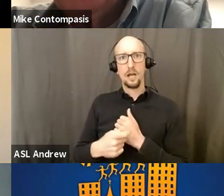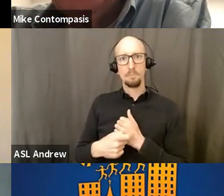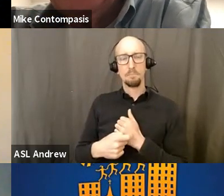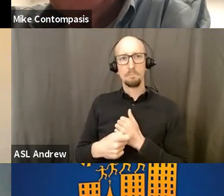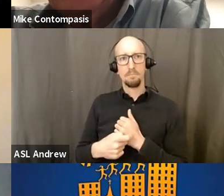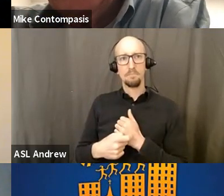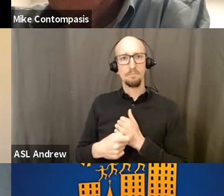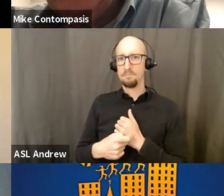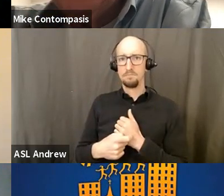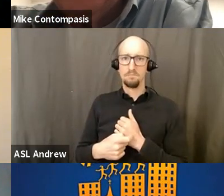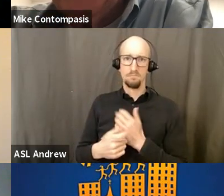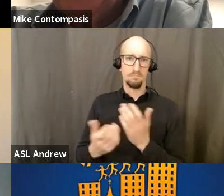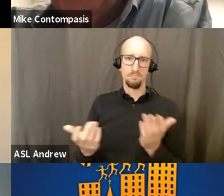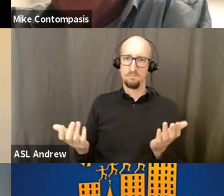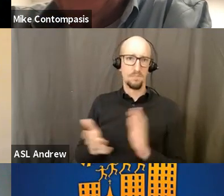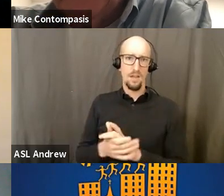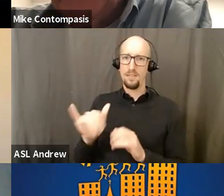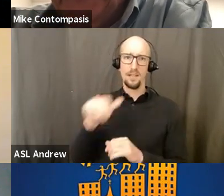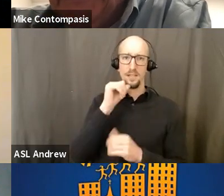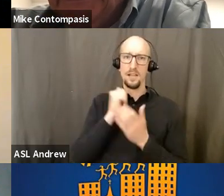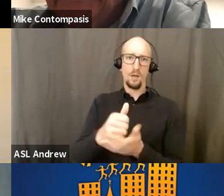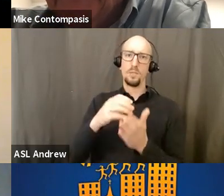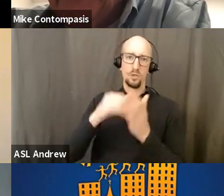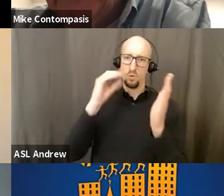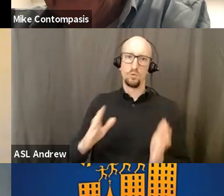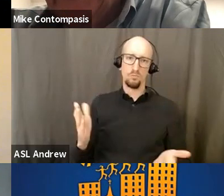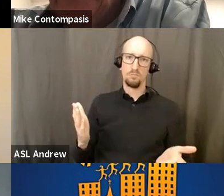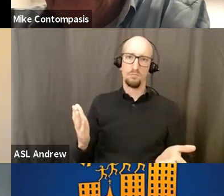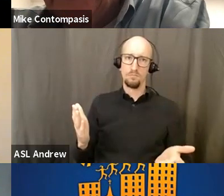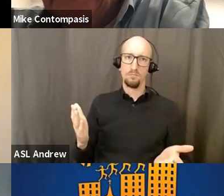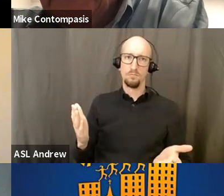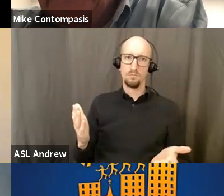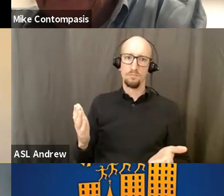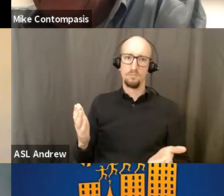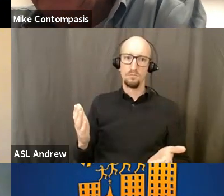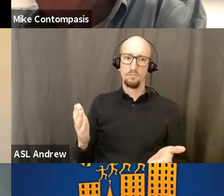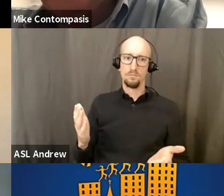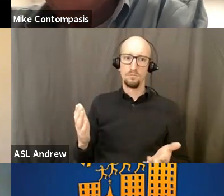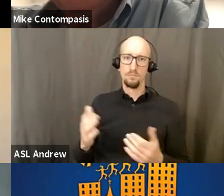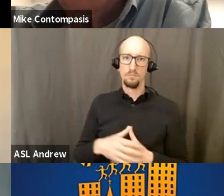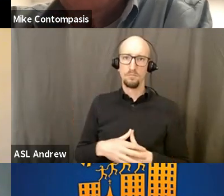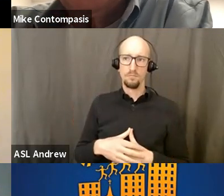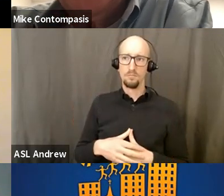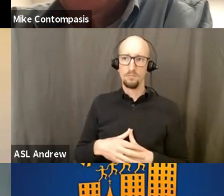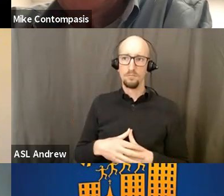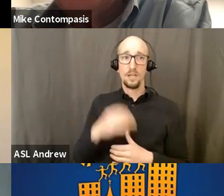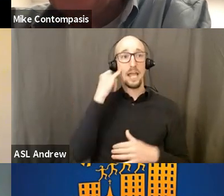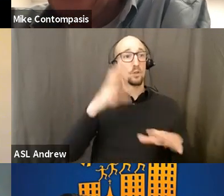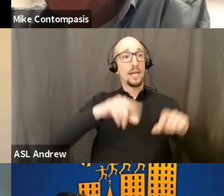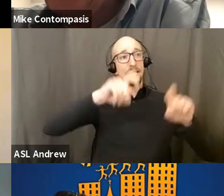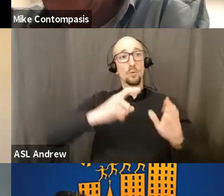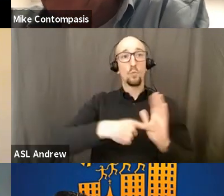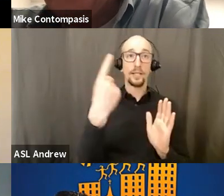determination actually benefits the students any differently than it would if they're sitting for an exam, which